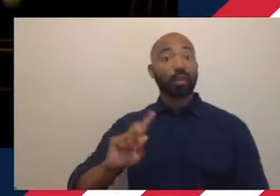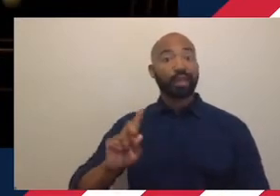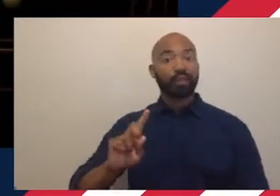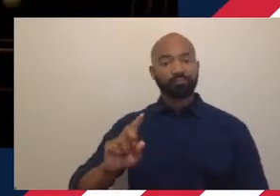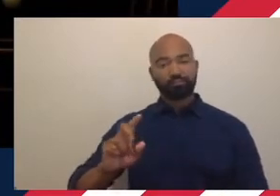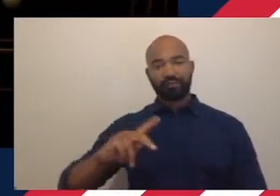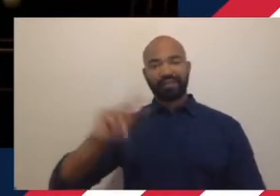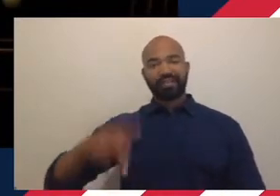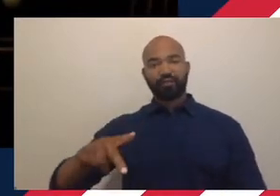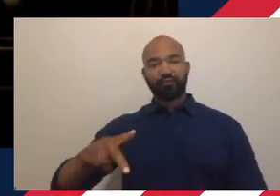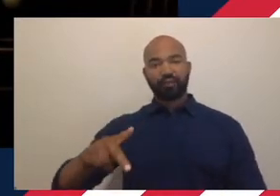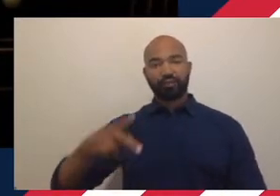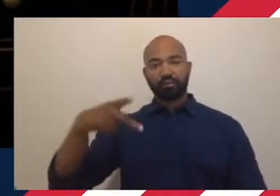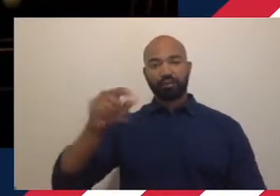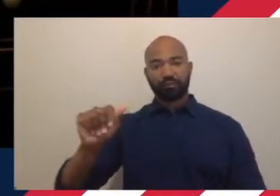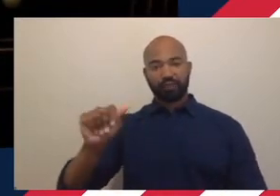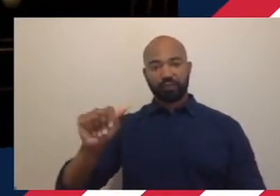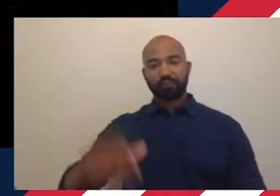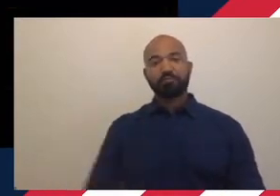Philadelphia.